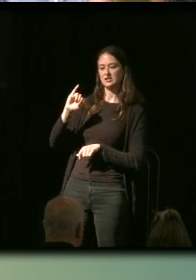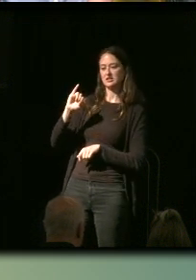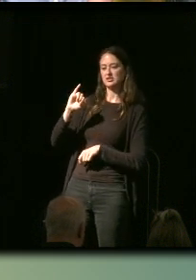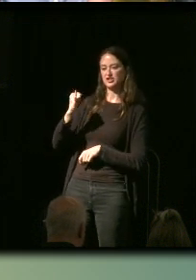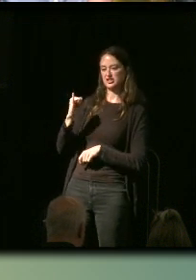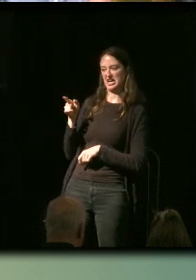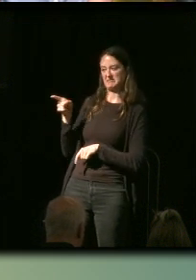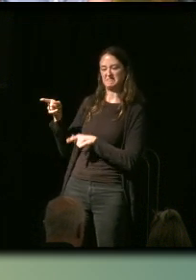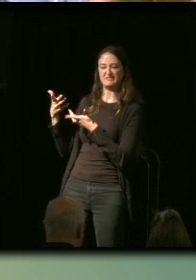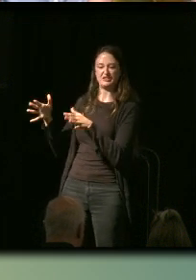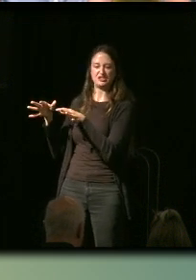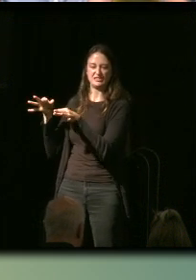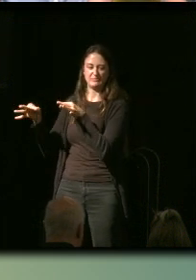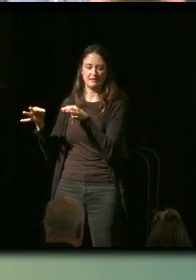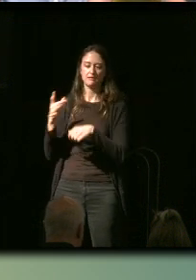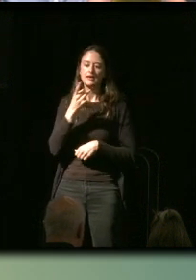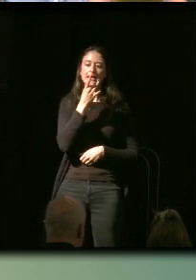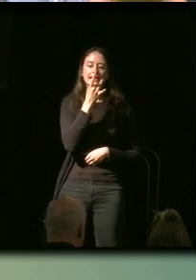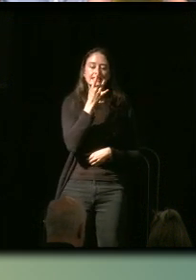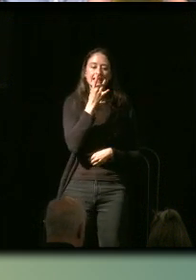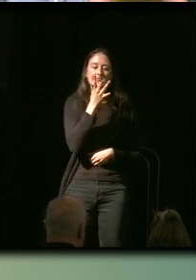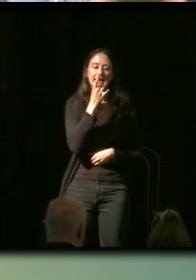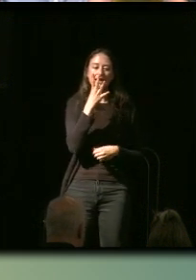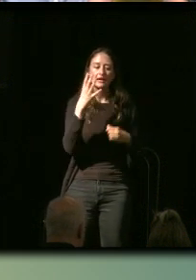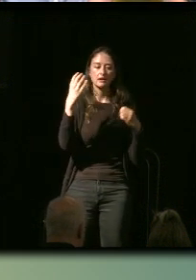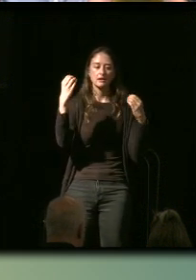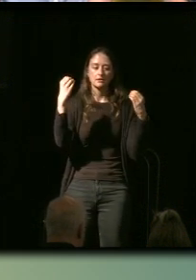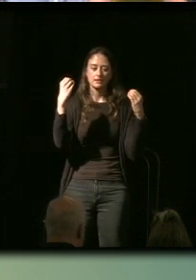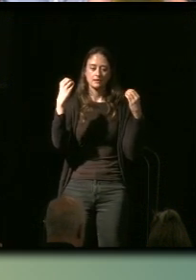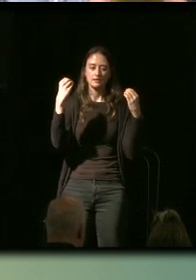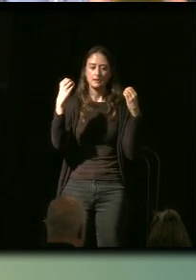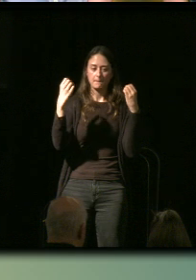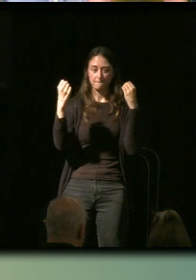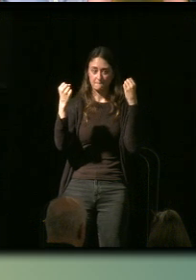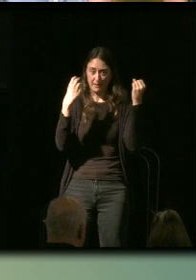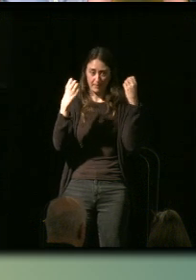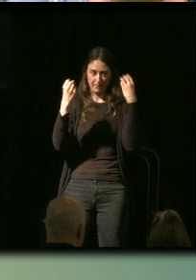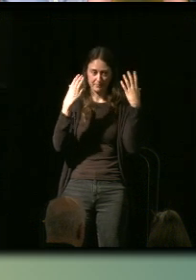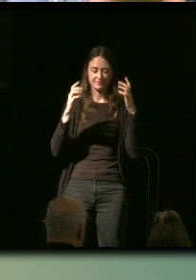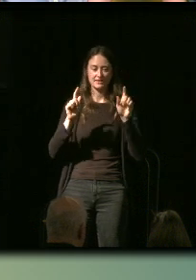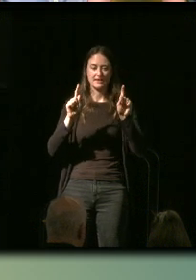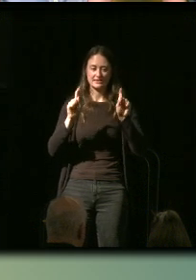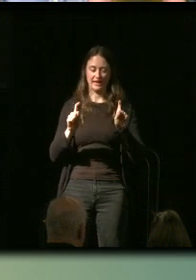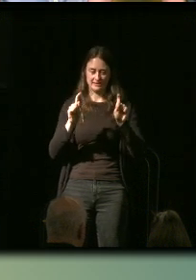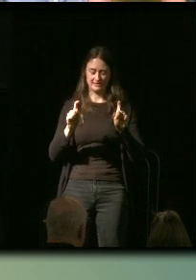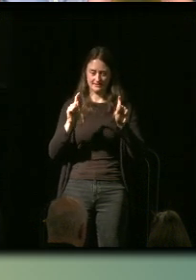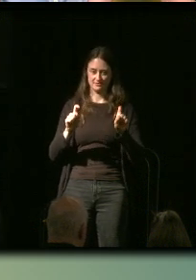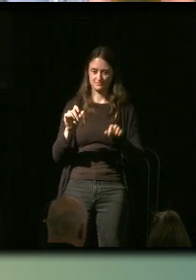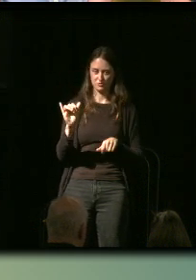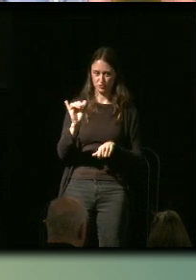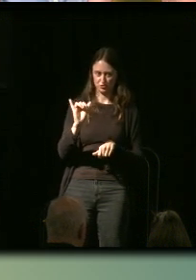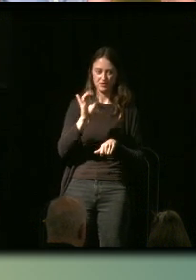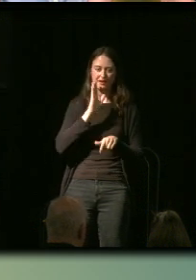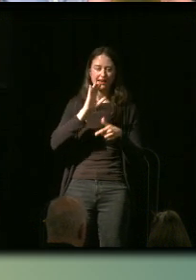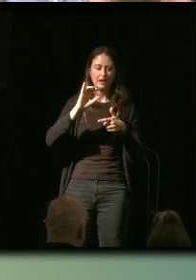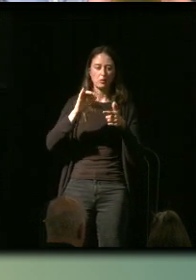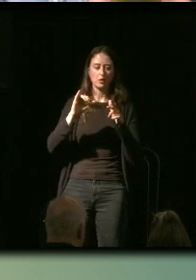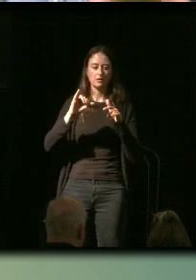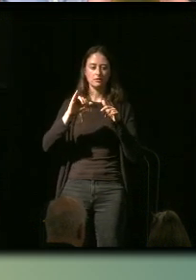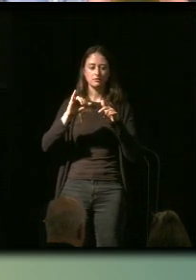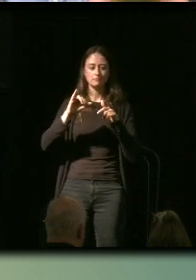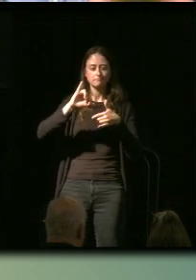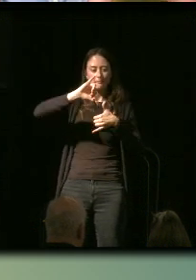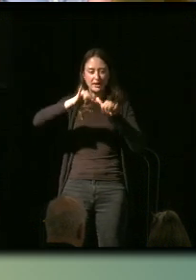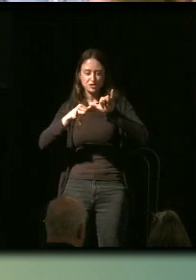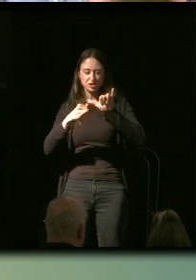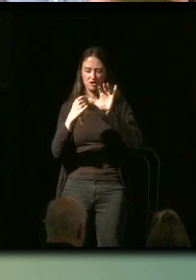light flash in our eyes for fundus photography, which measures structures of the interior of the eye,